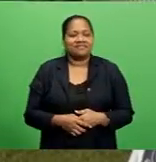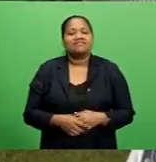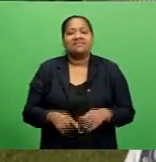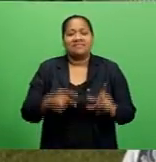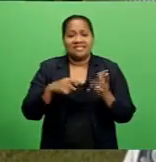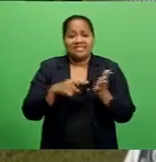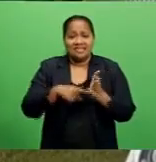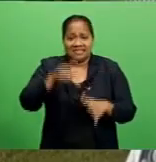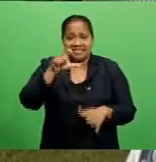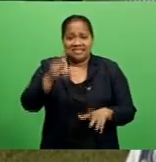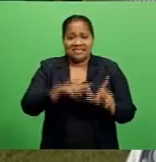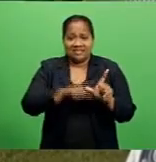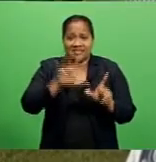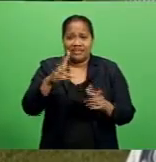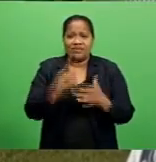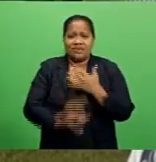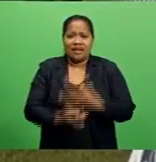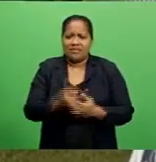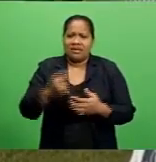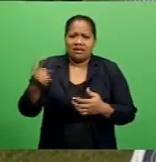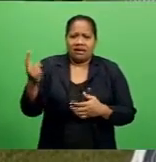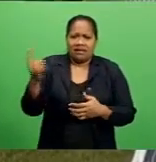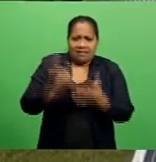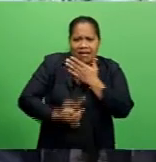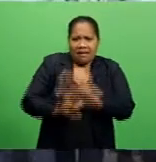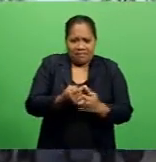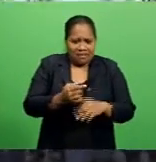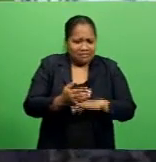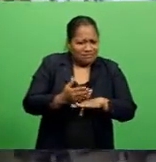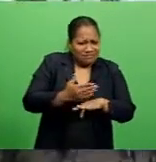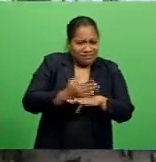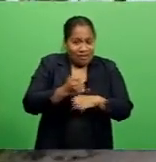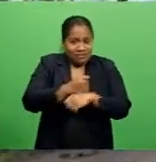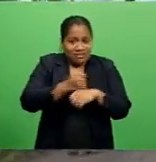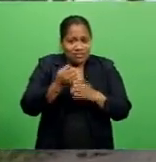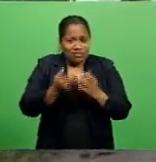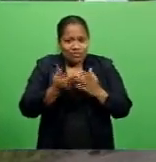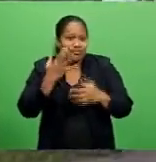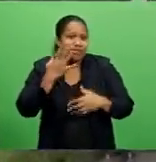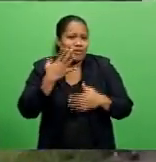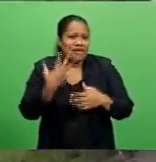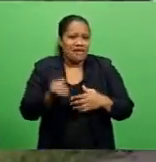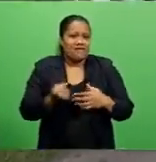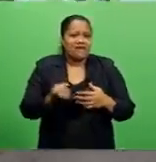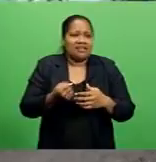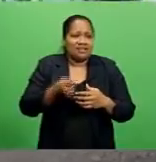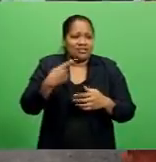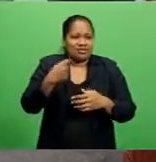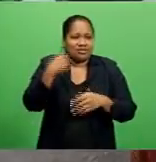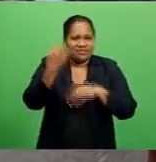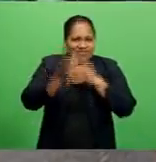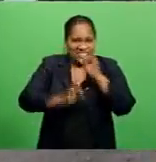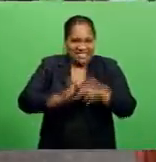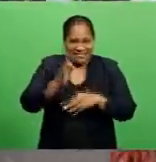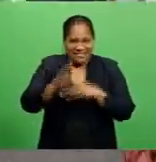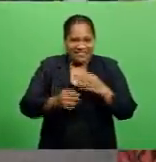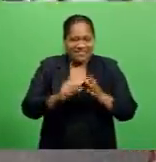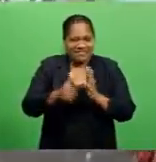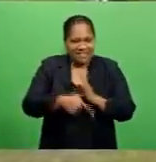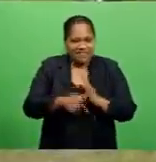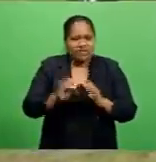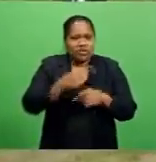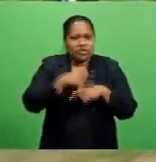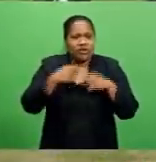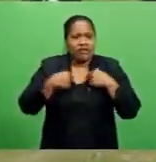didn't dampen the spirit as we came around doing marching displays, and we were thankful that we can